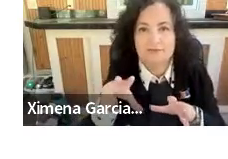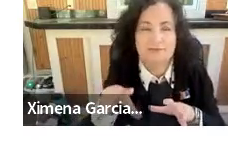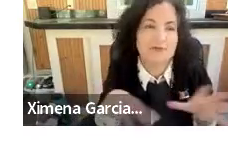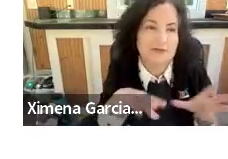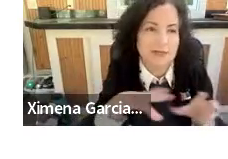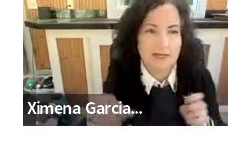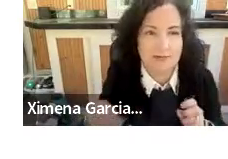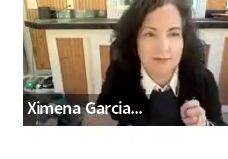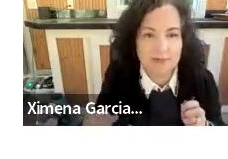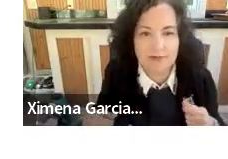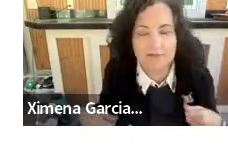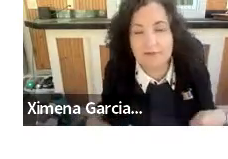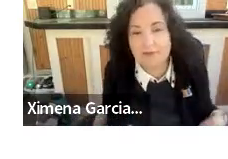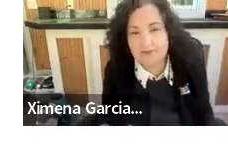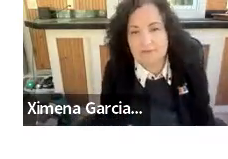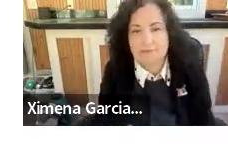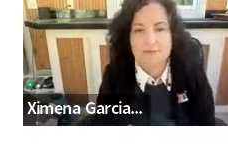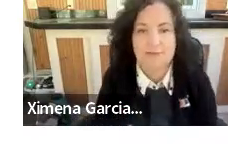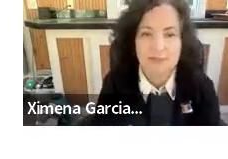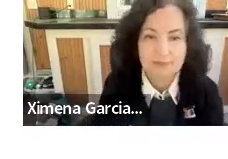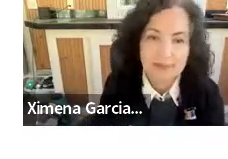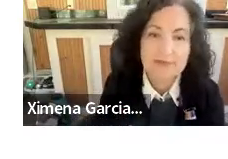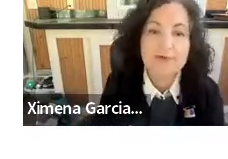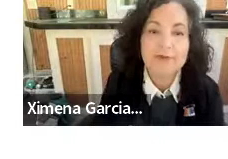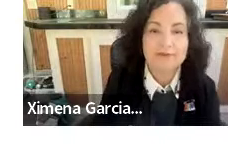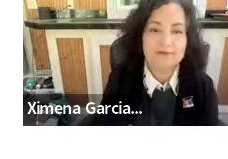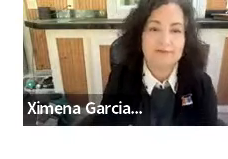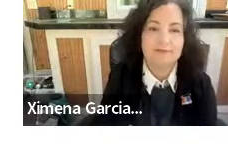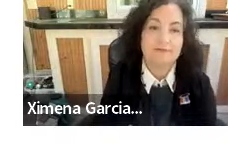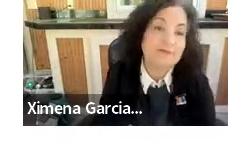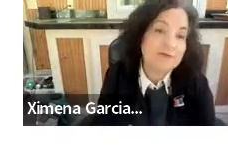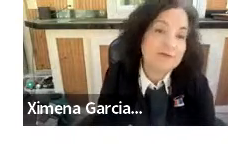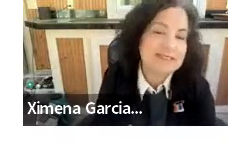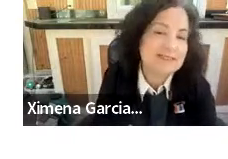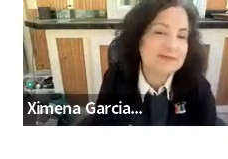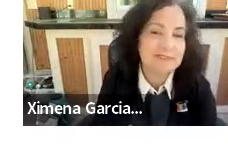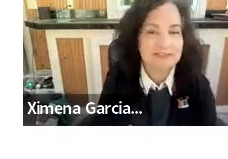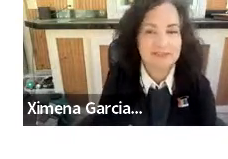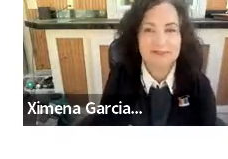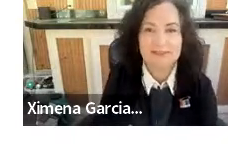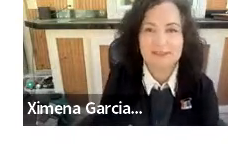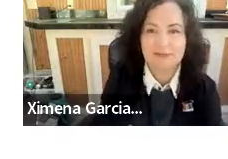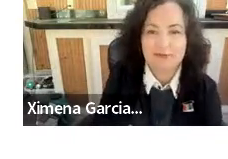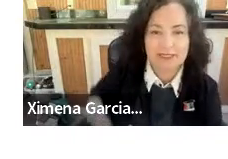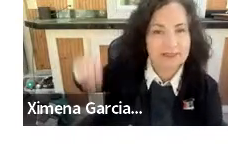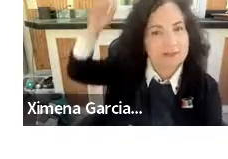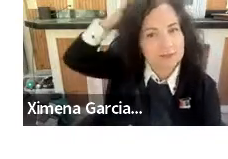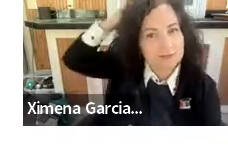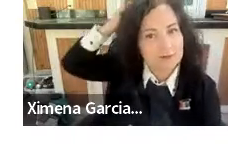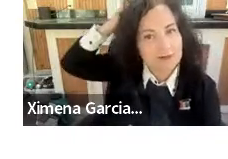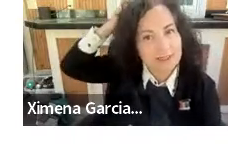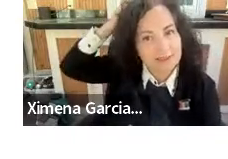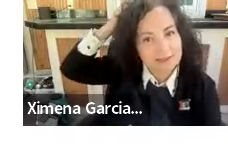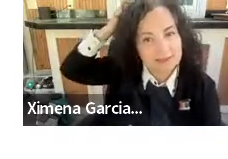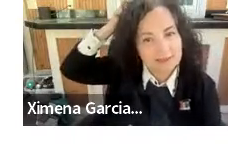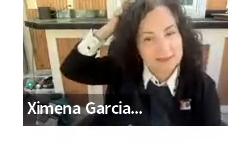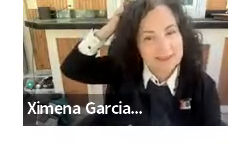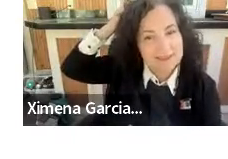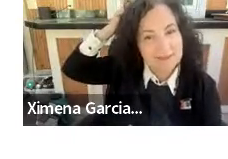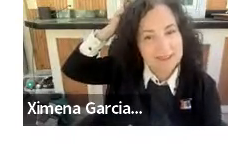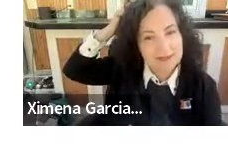to figure out how to fill them. Maybe with pharmacies, which is a great segue to our